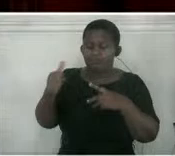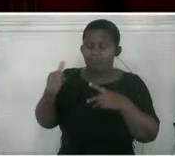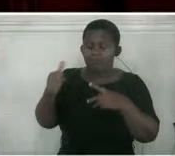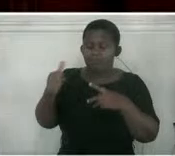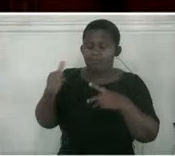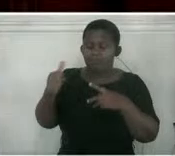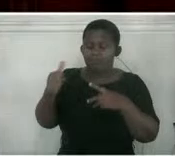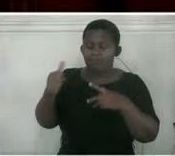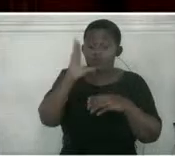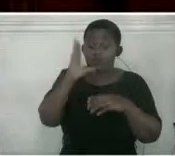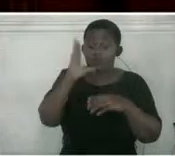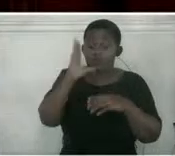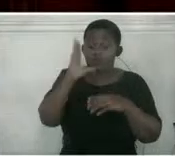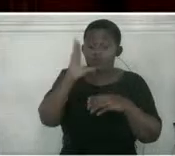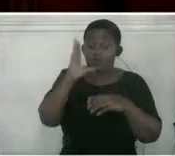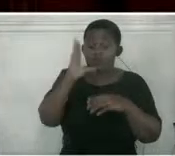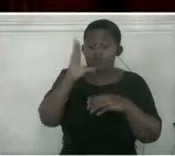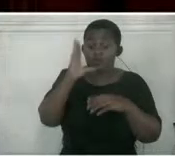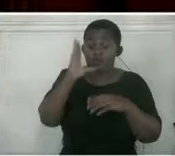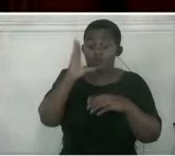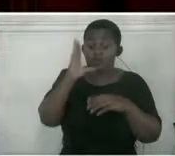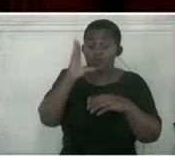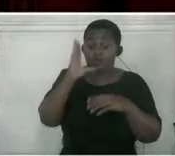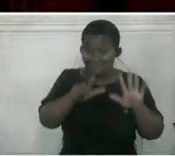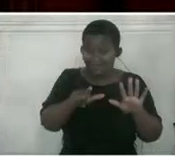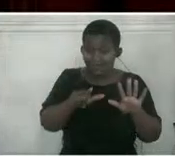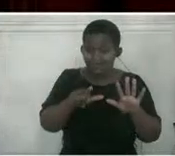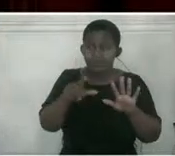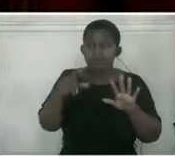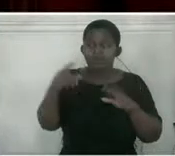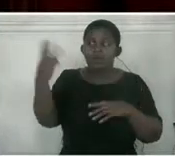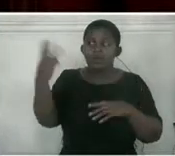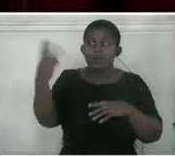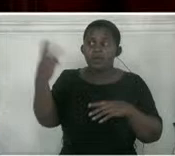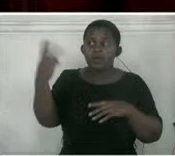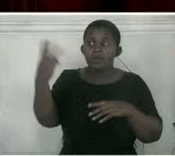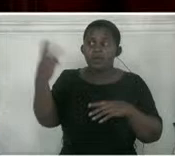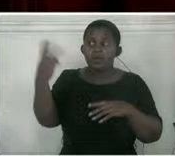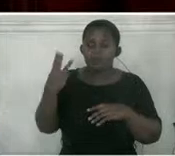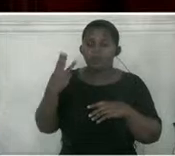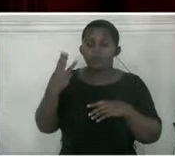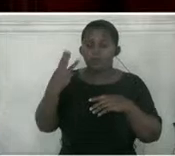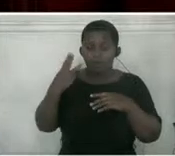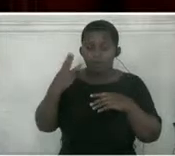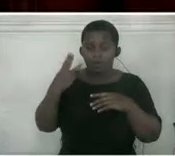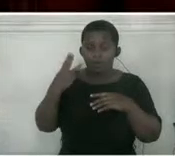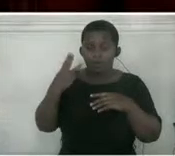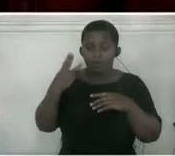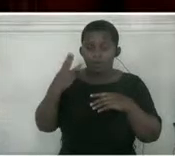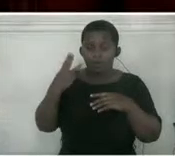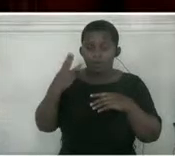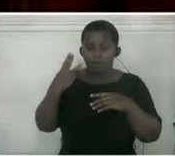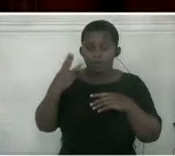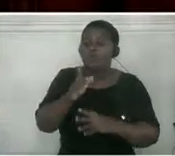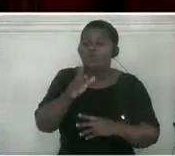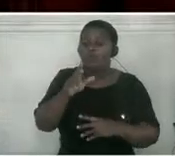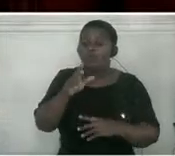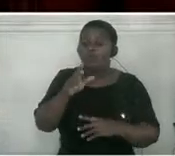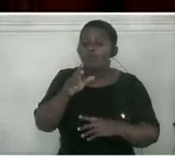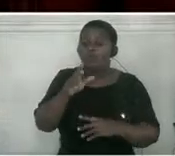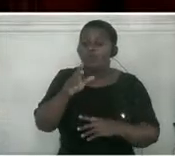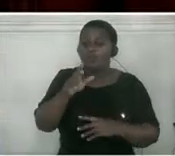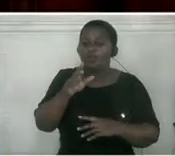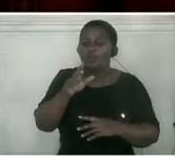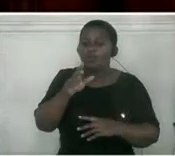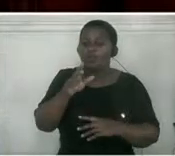As we talk, 7 public Wi-Fi hotspots have also been deployed through the Umkungundlovu